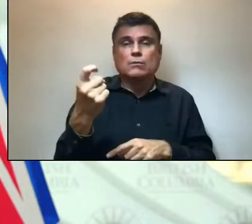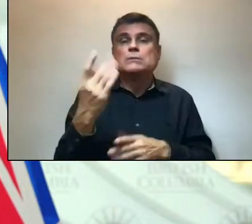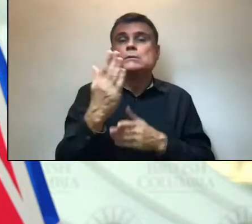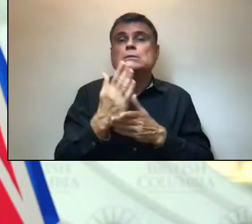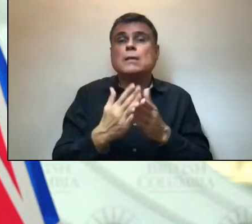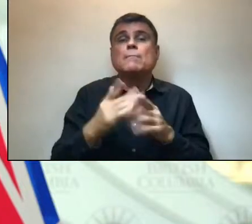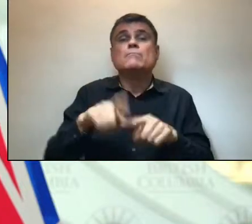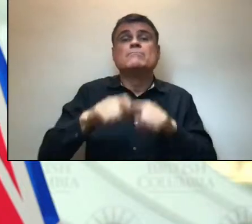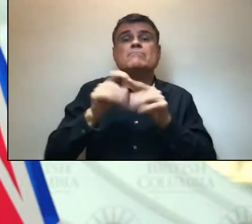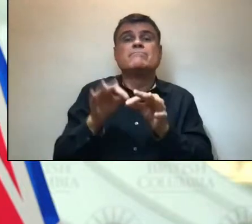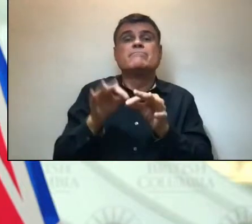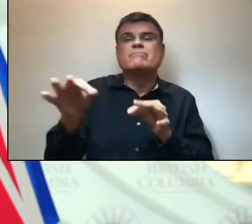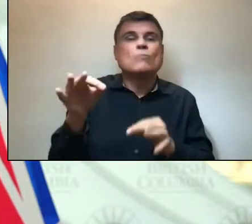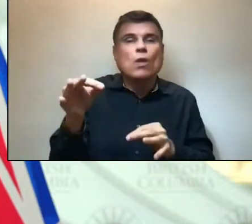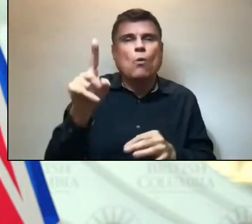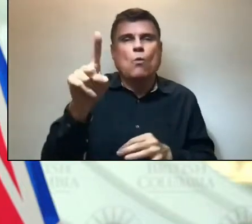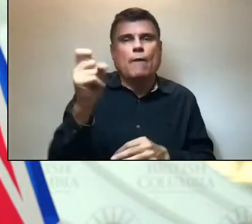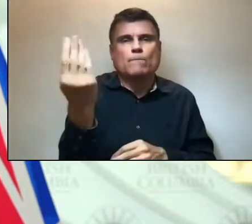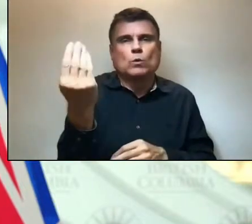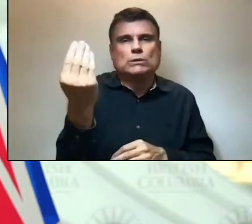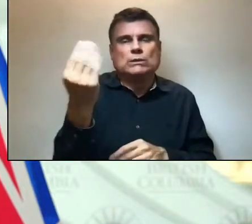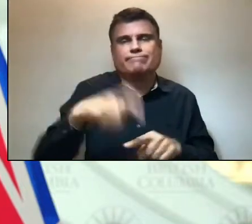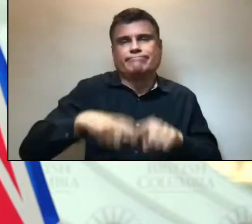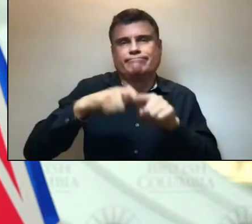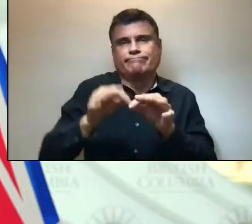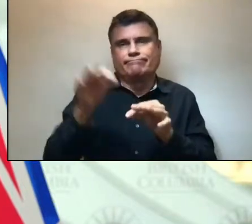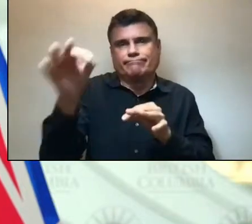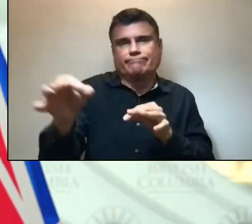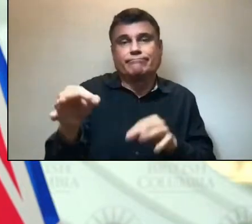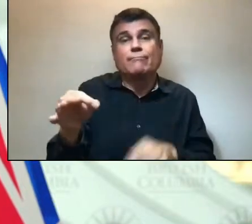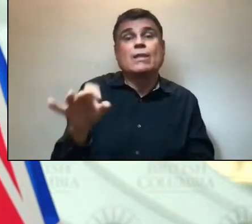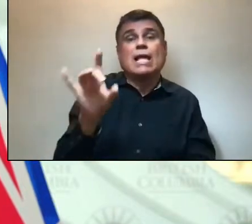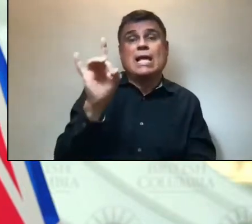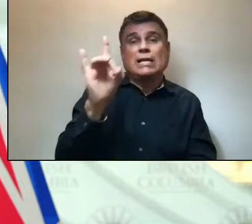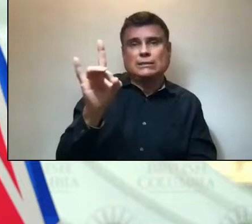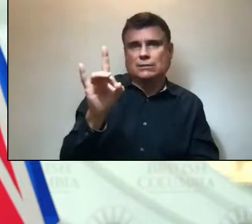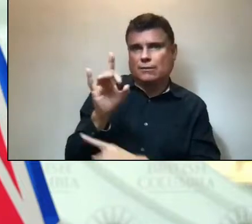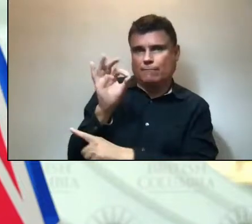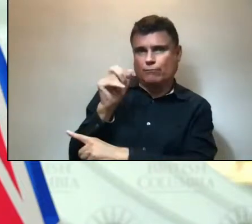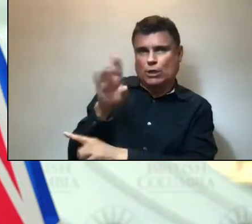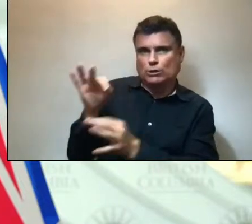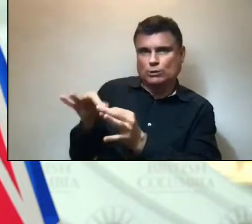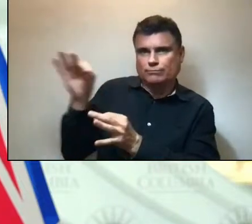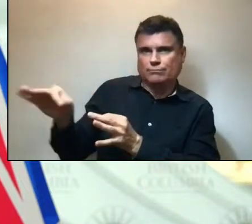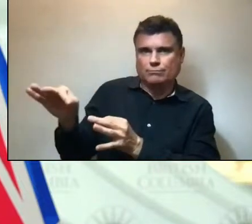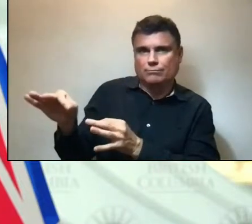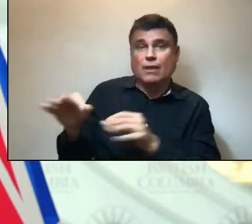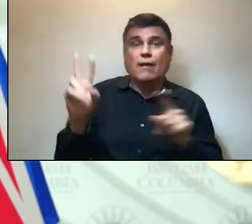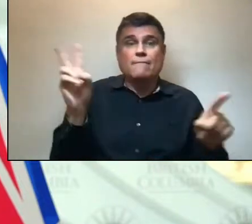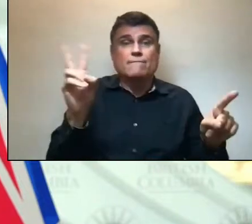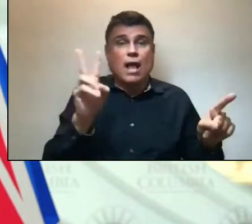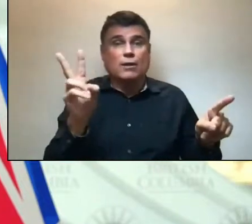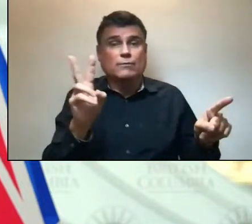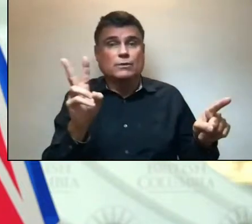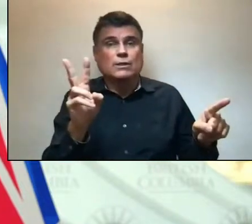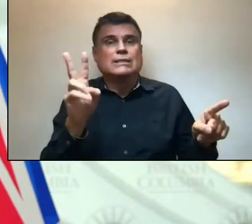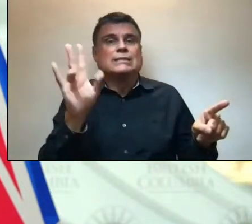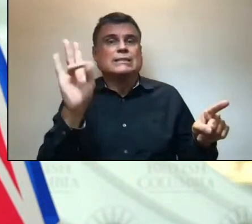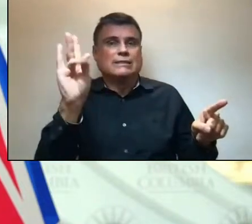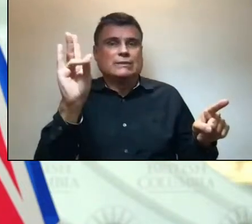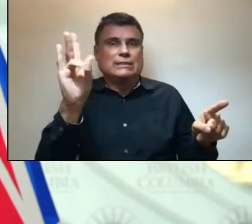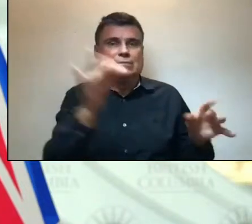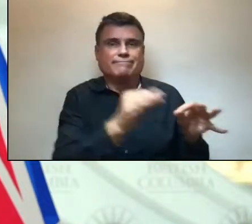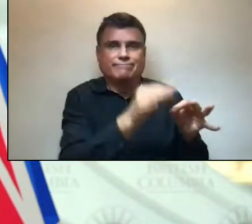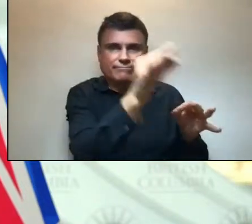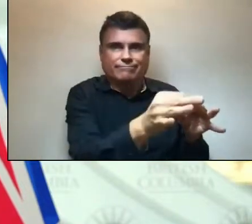surgeries. That's 8 in Fraser Health, 17 in Vancouver Coastal Health, 5 in Vancouver Island Health, 80 in Interior Health,